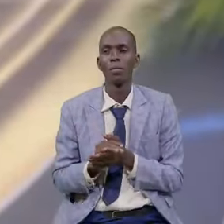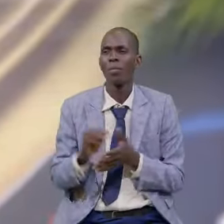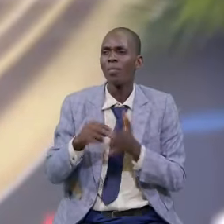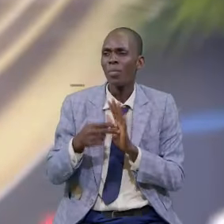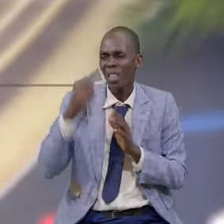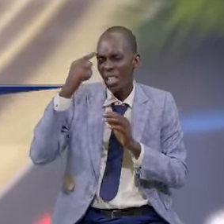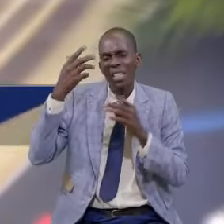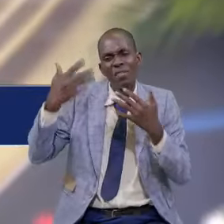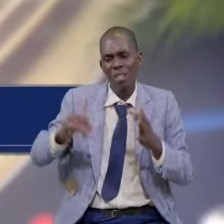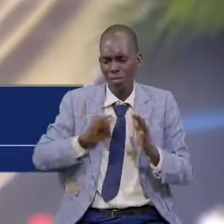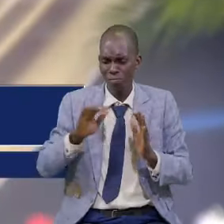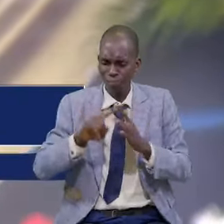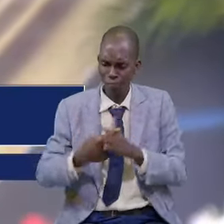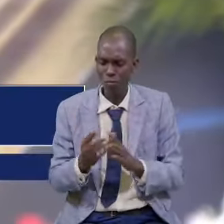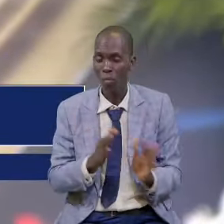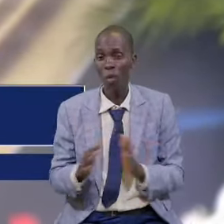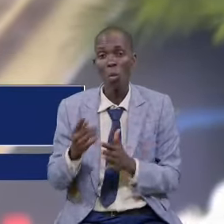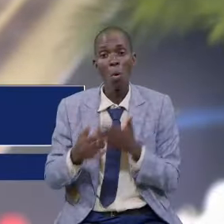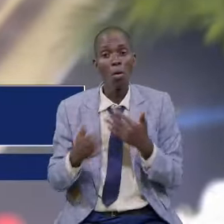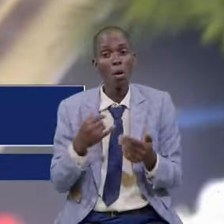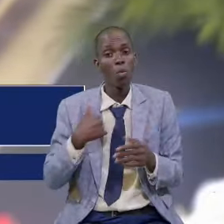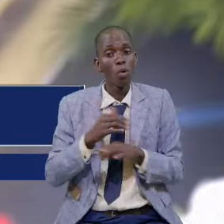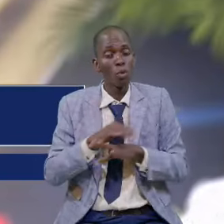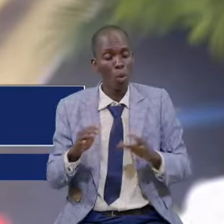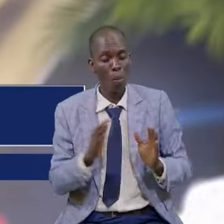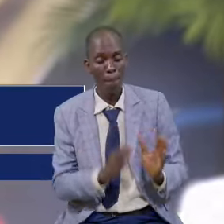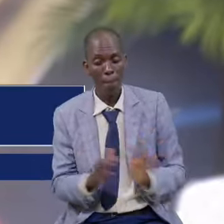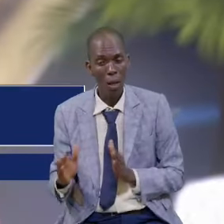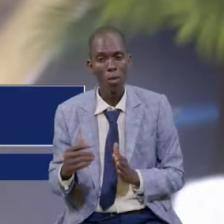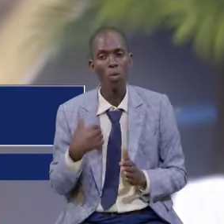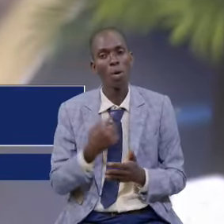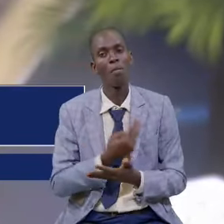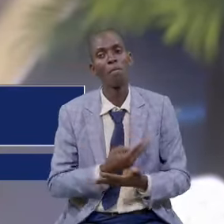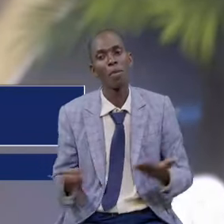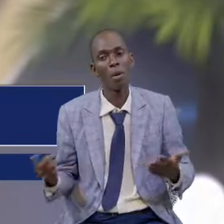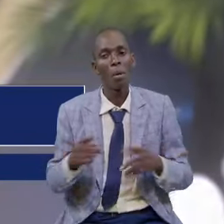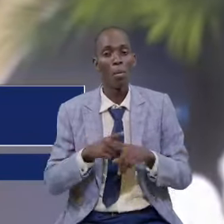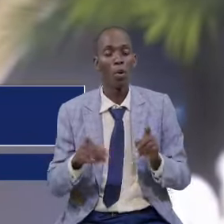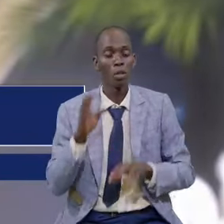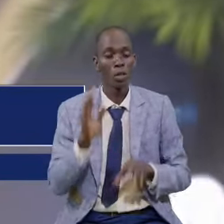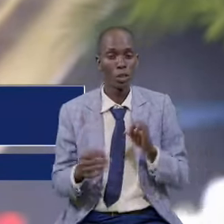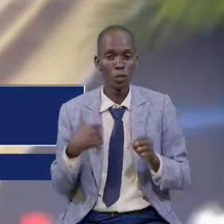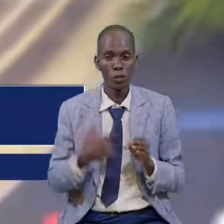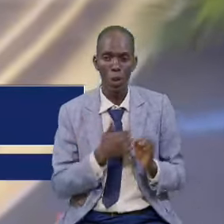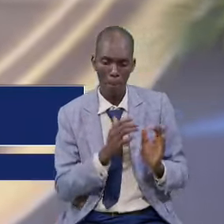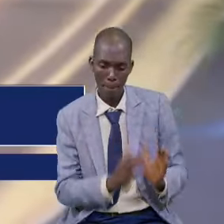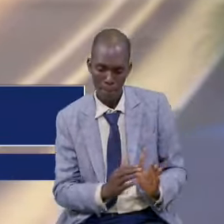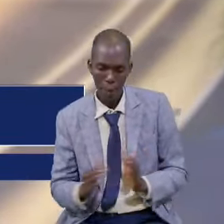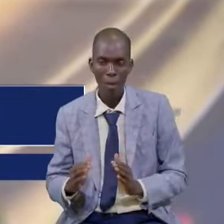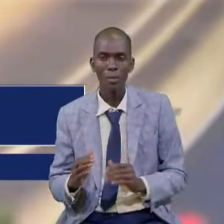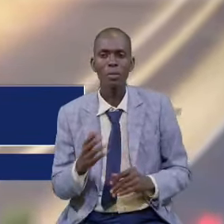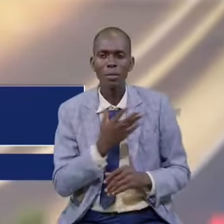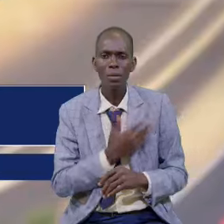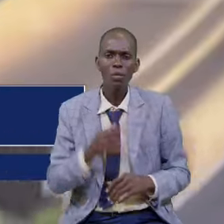plan will fail. But if you plan and you say, this is what I, and you must be specific